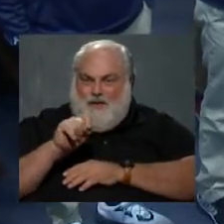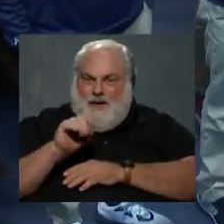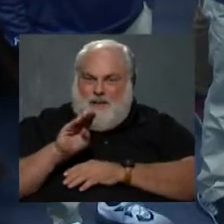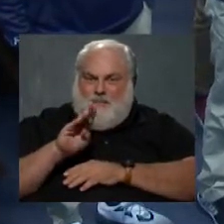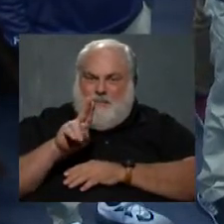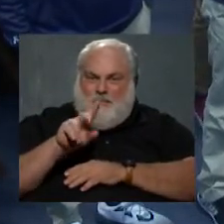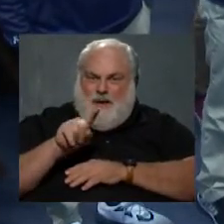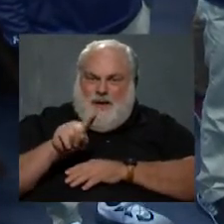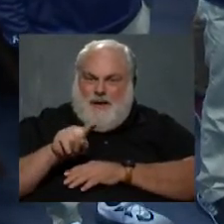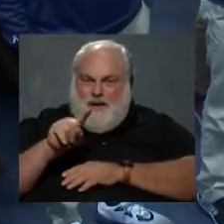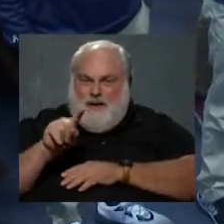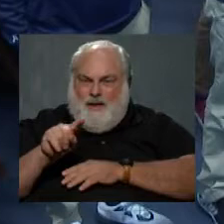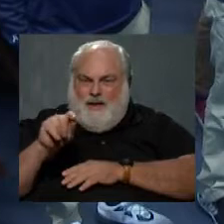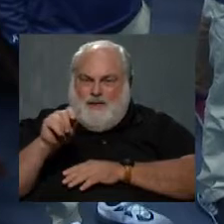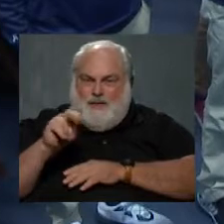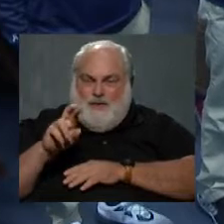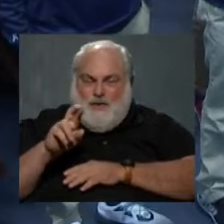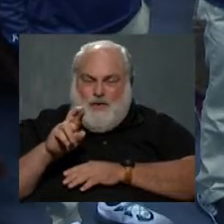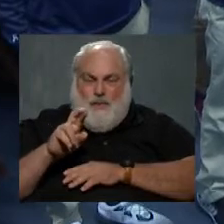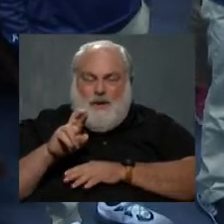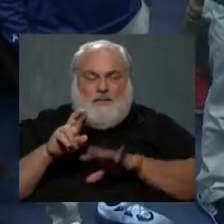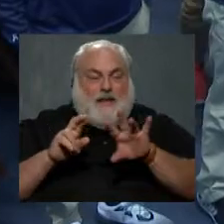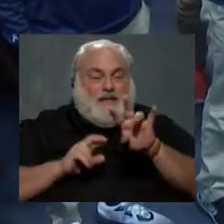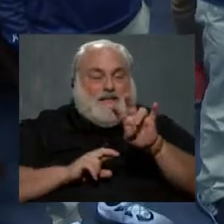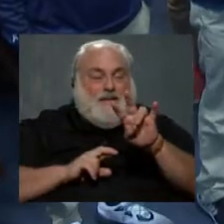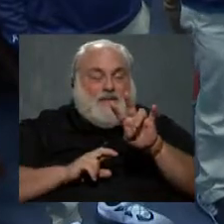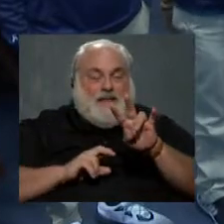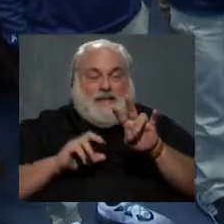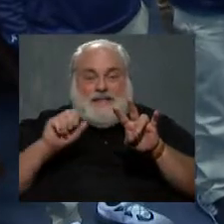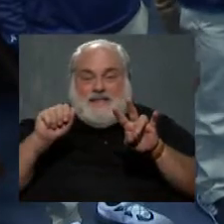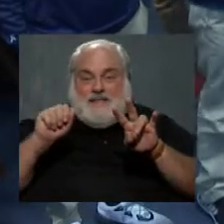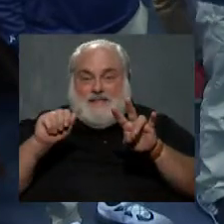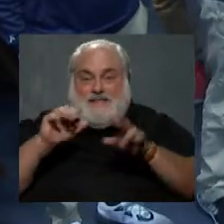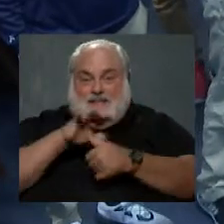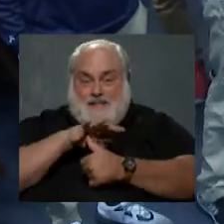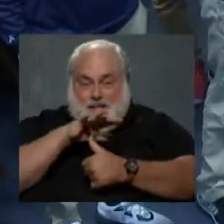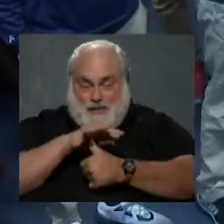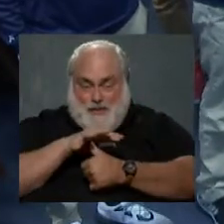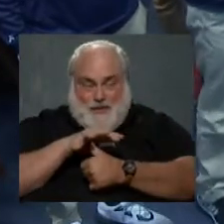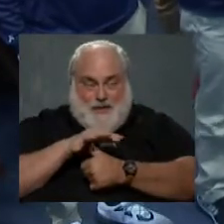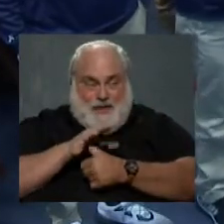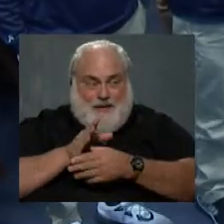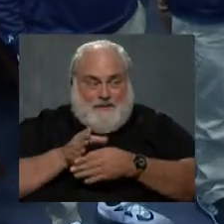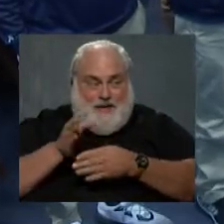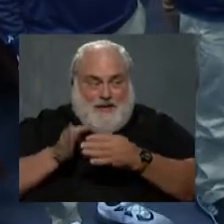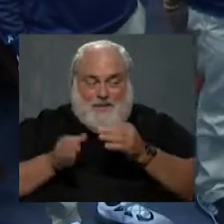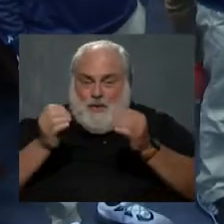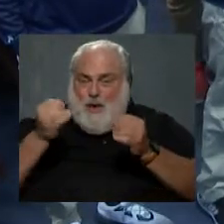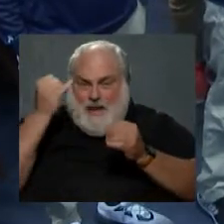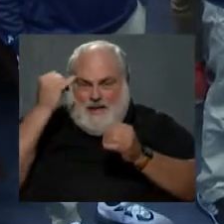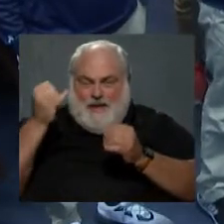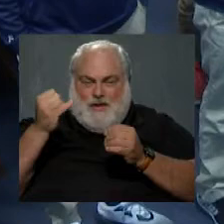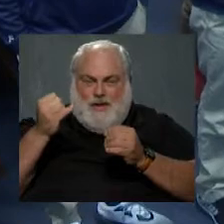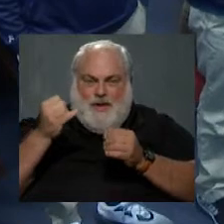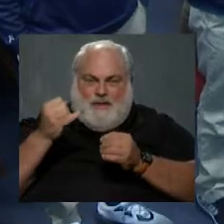I would like to commend our seven seniors who finished their career having no idea what it feels like to lose the last game of the